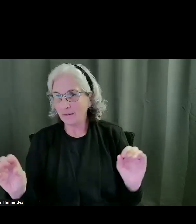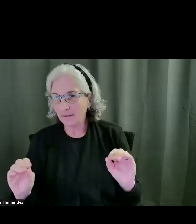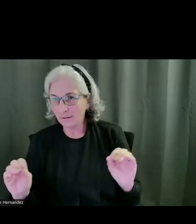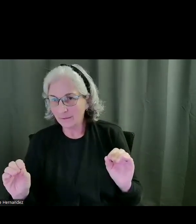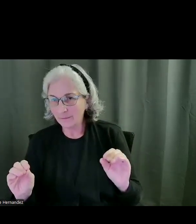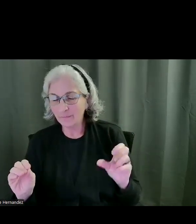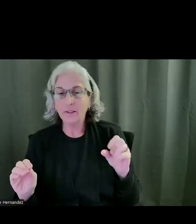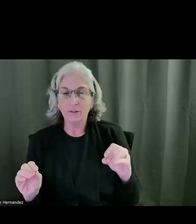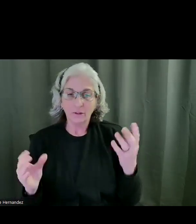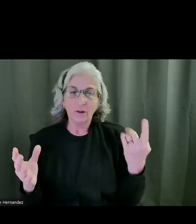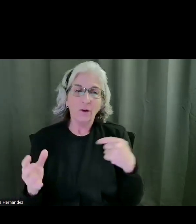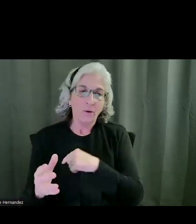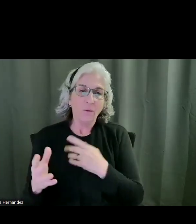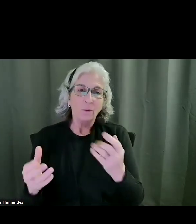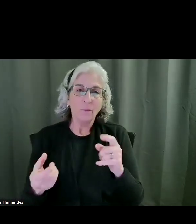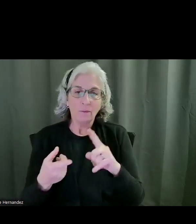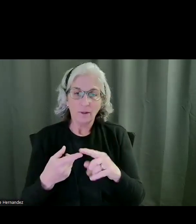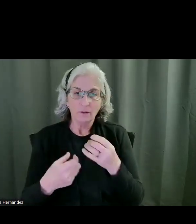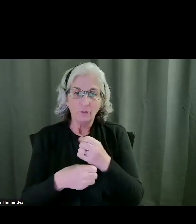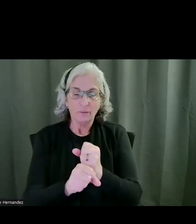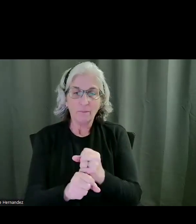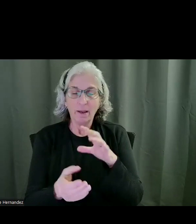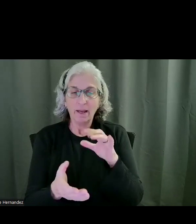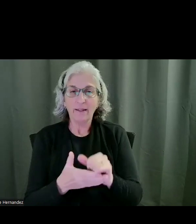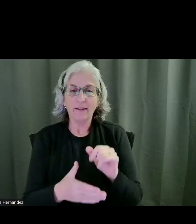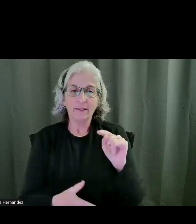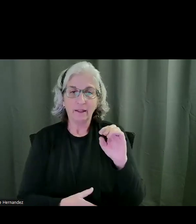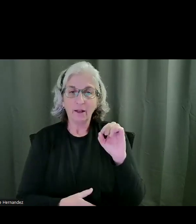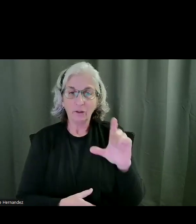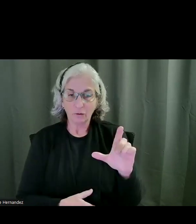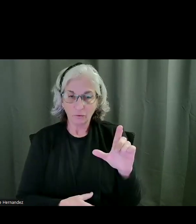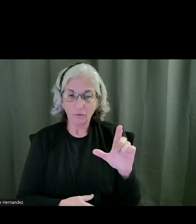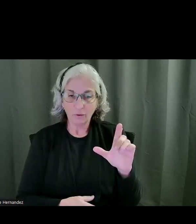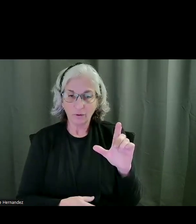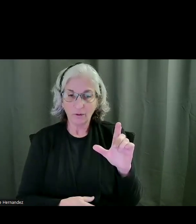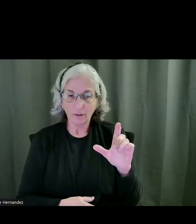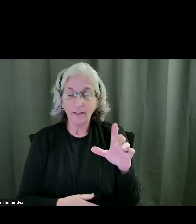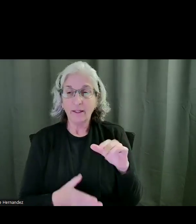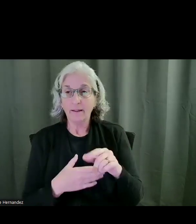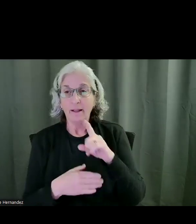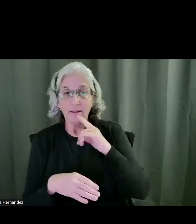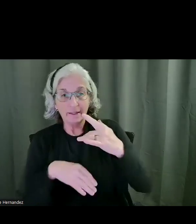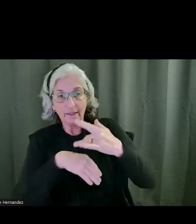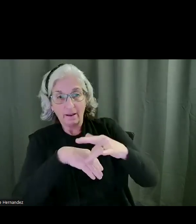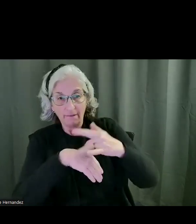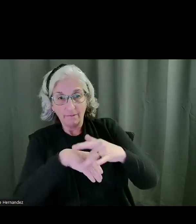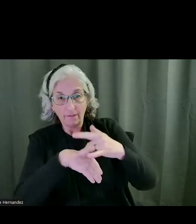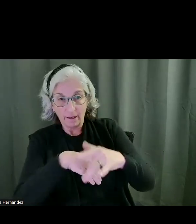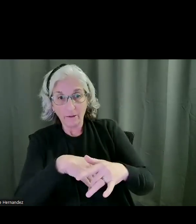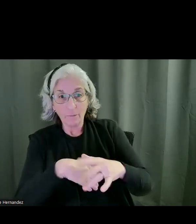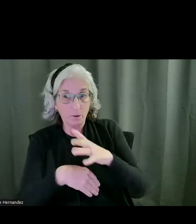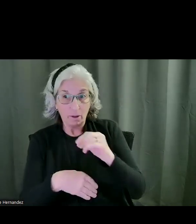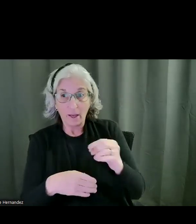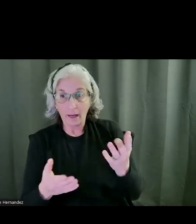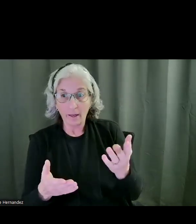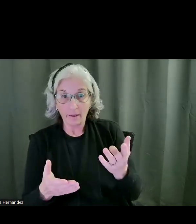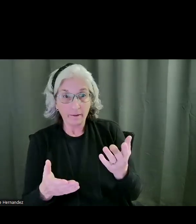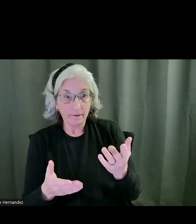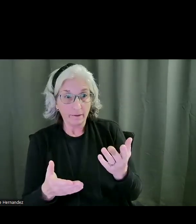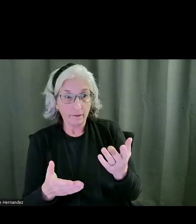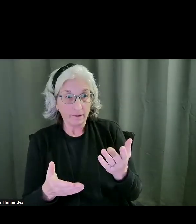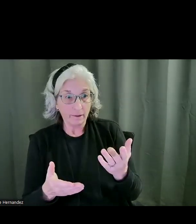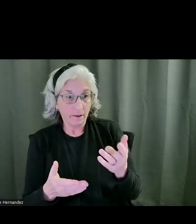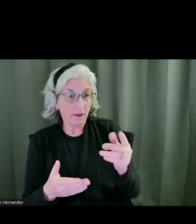did want to make this a tool that is available and a reference for all parties so that we can all